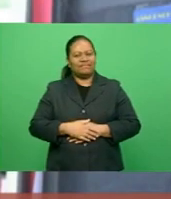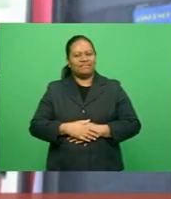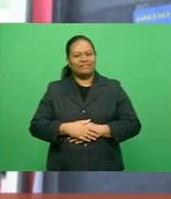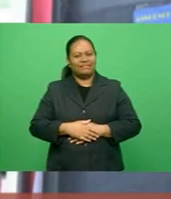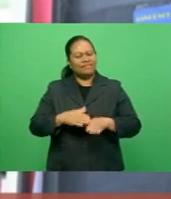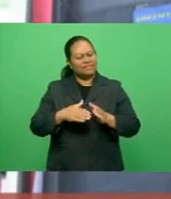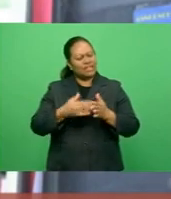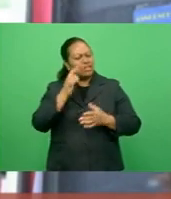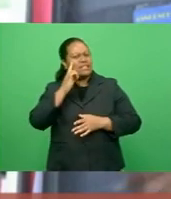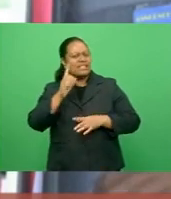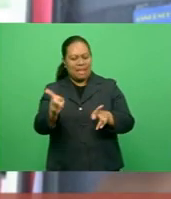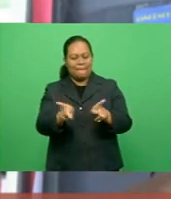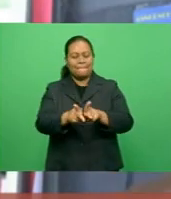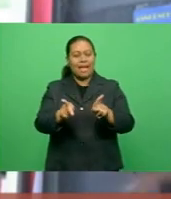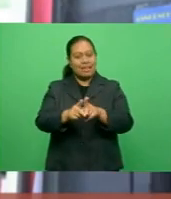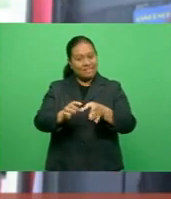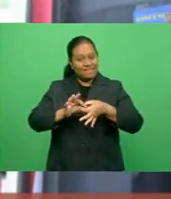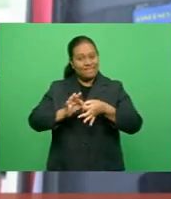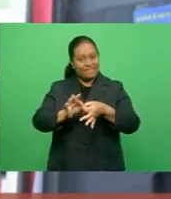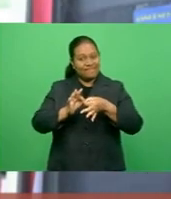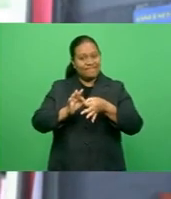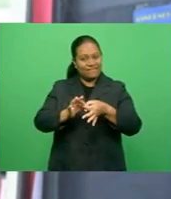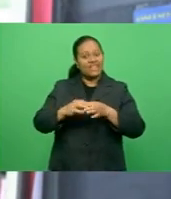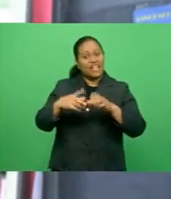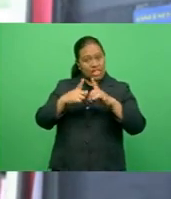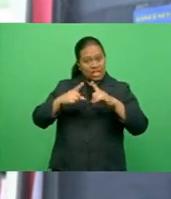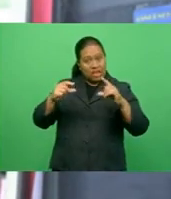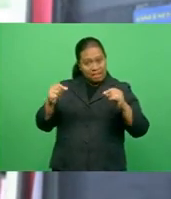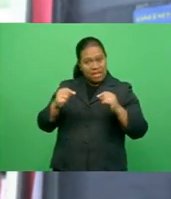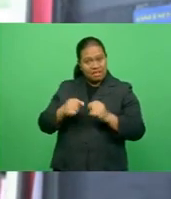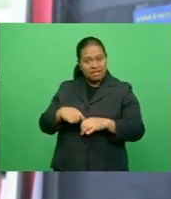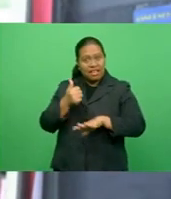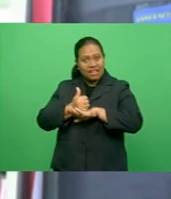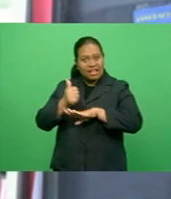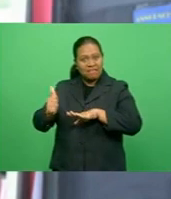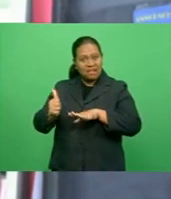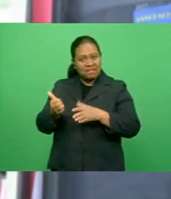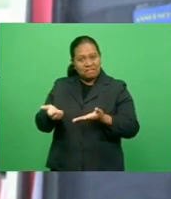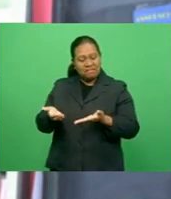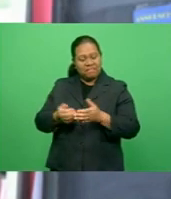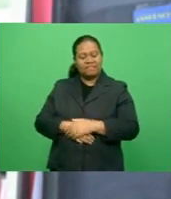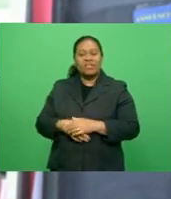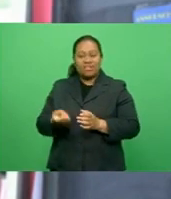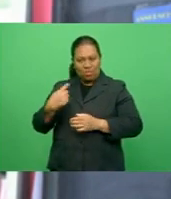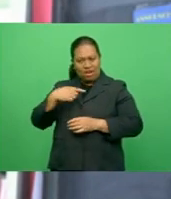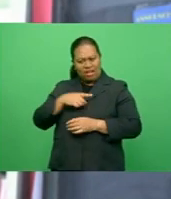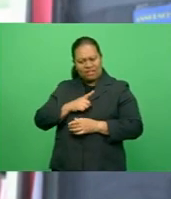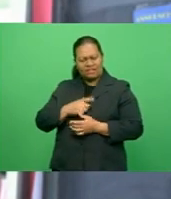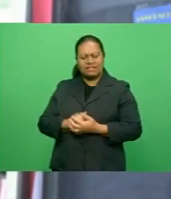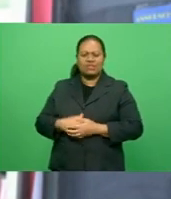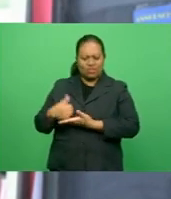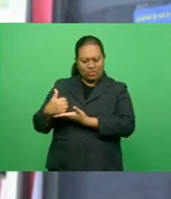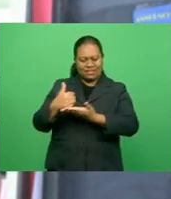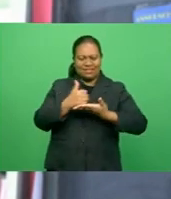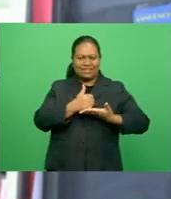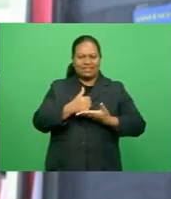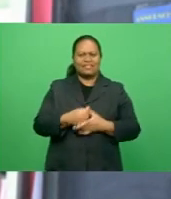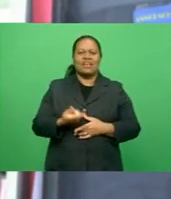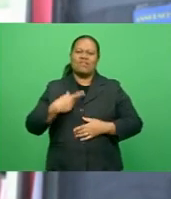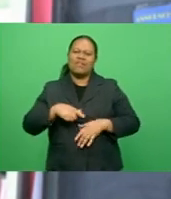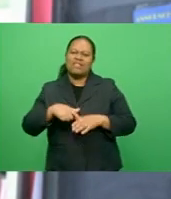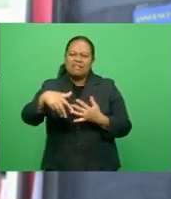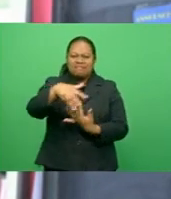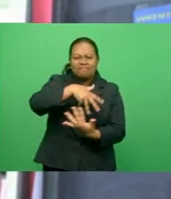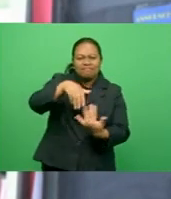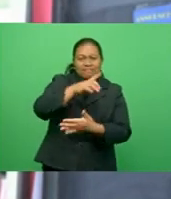the partnership and generosities of the Japanese government to assist us in the TC Herald rehab as